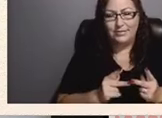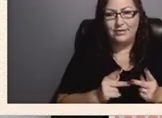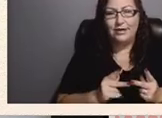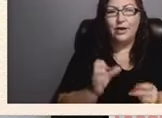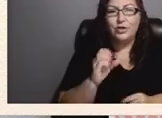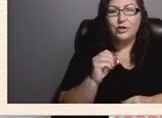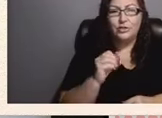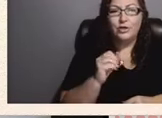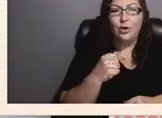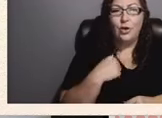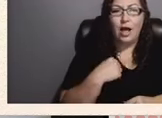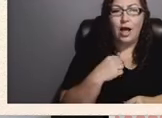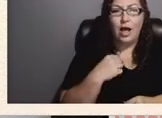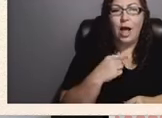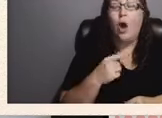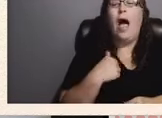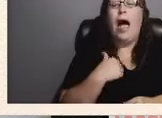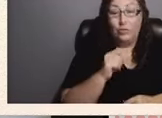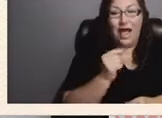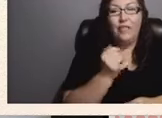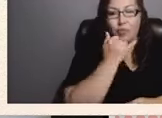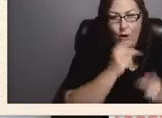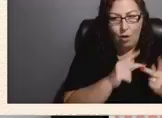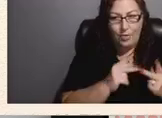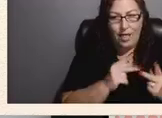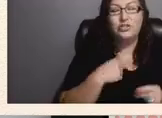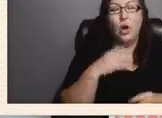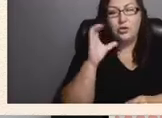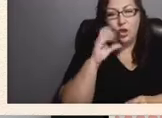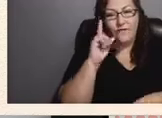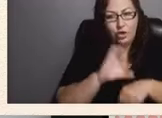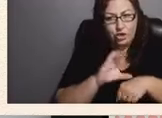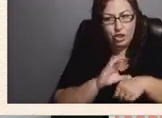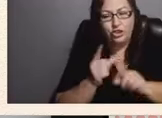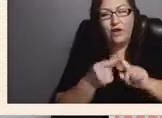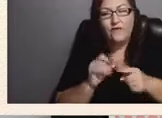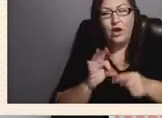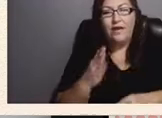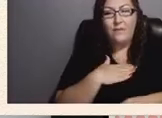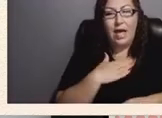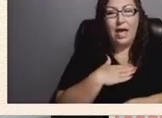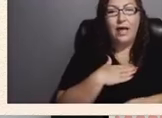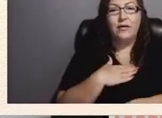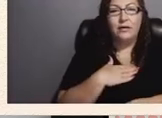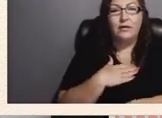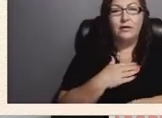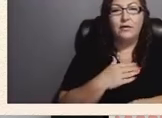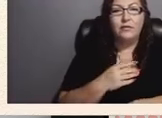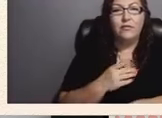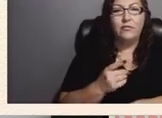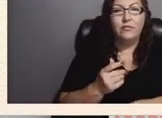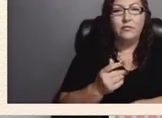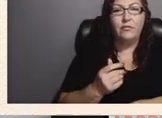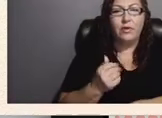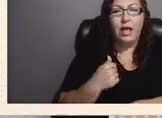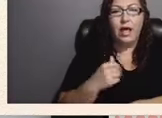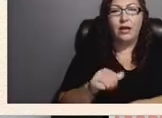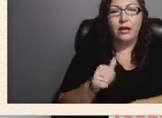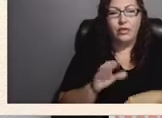church, and a friend of mine, from another guy, said, I know the church in Egypt.